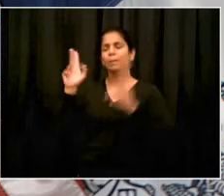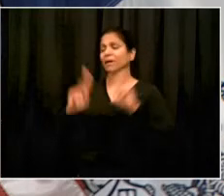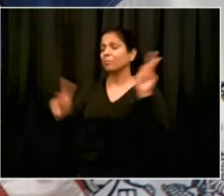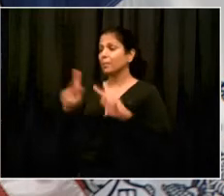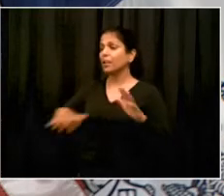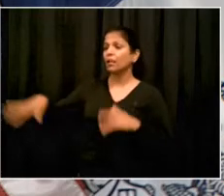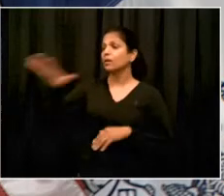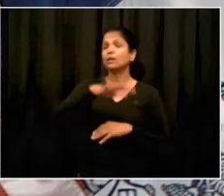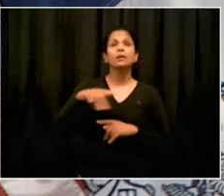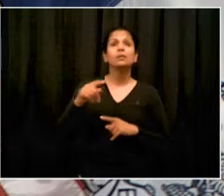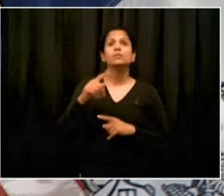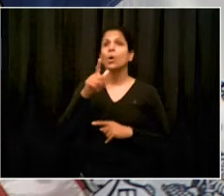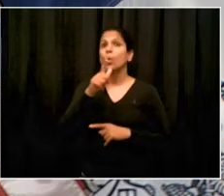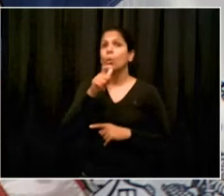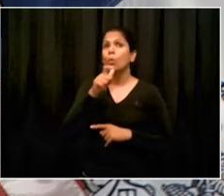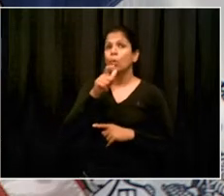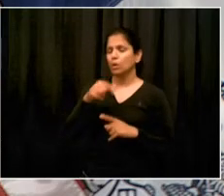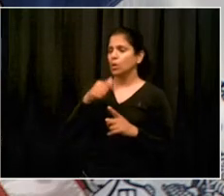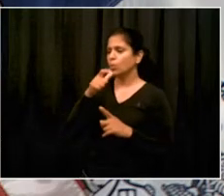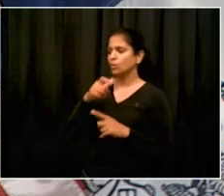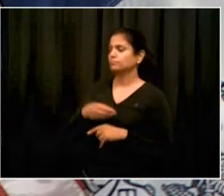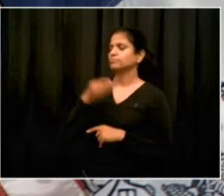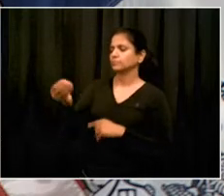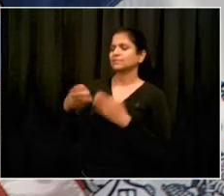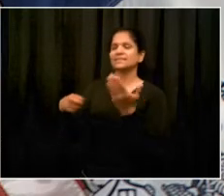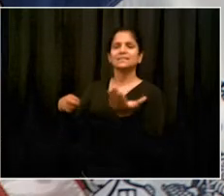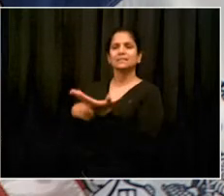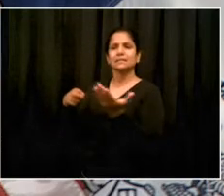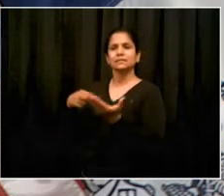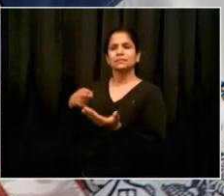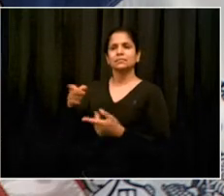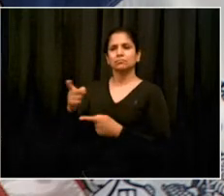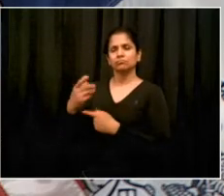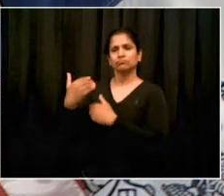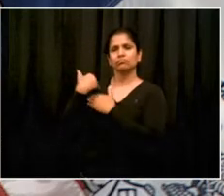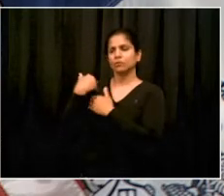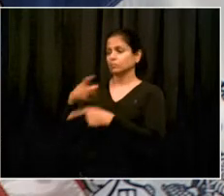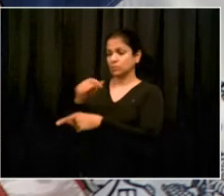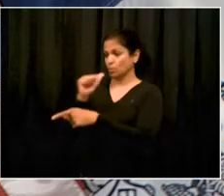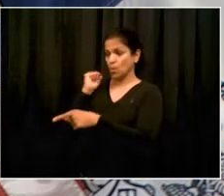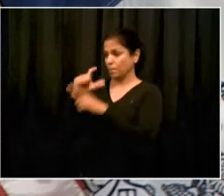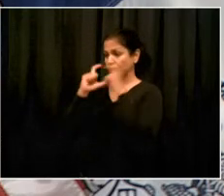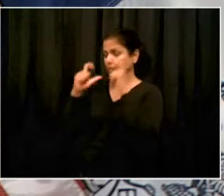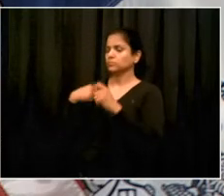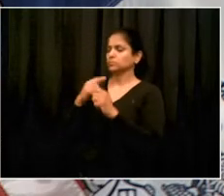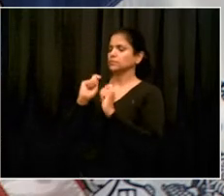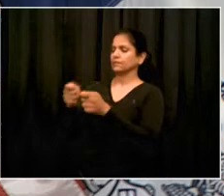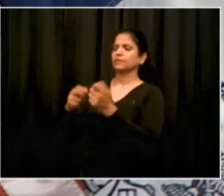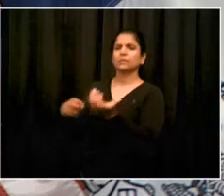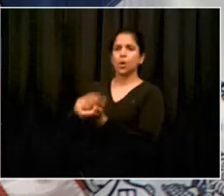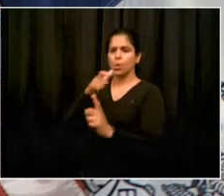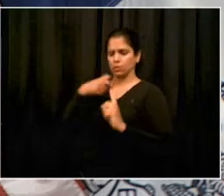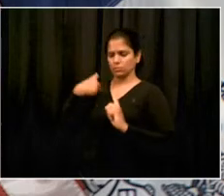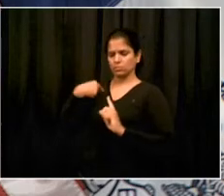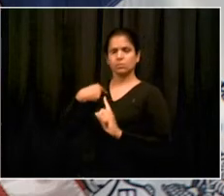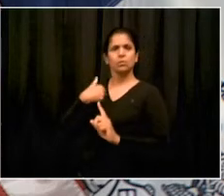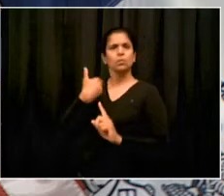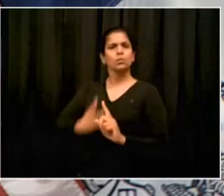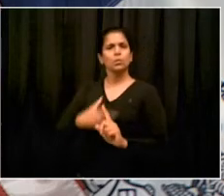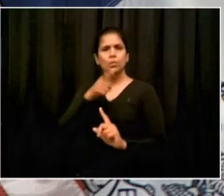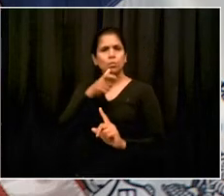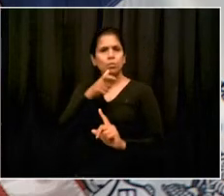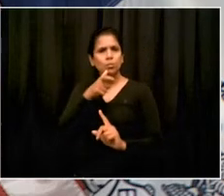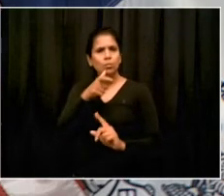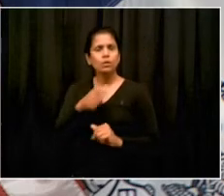information all through last week as we saw this problem start to emerge. Meetings with community